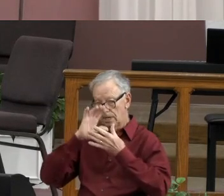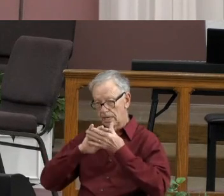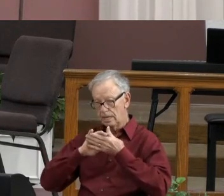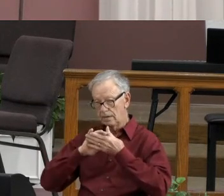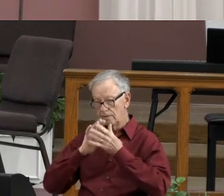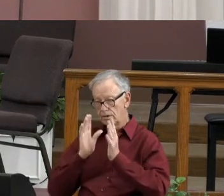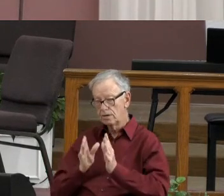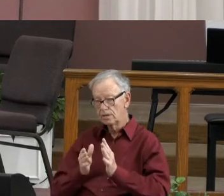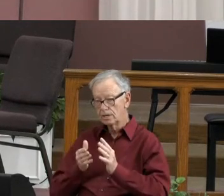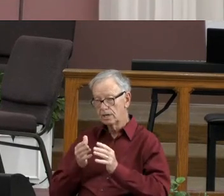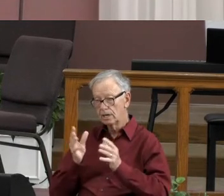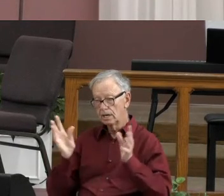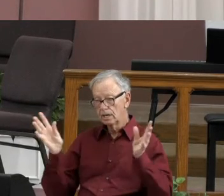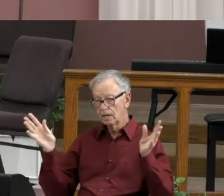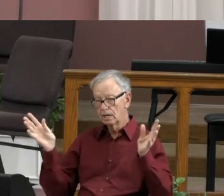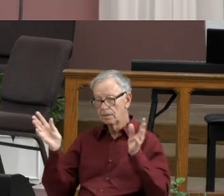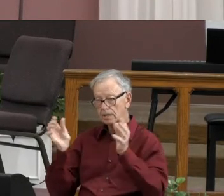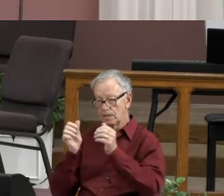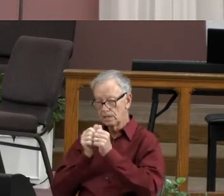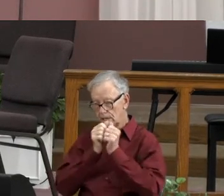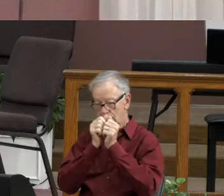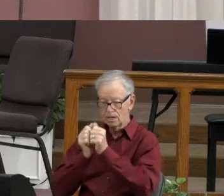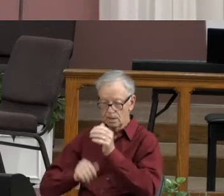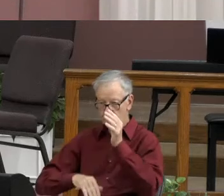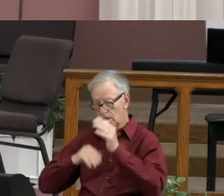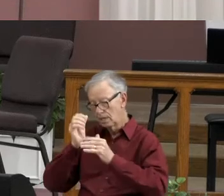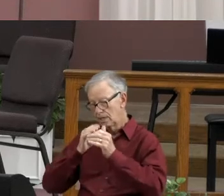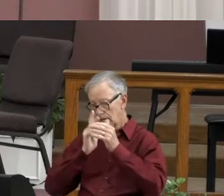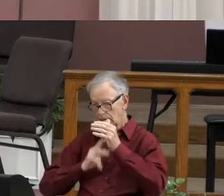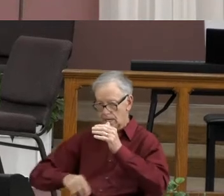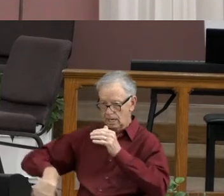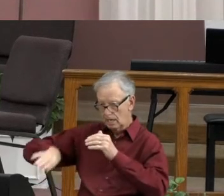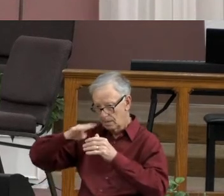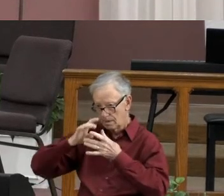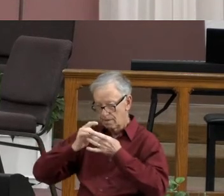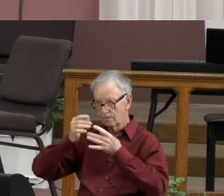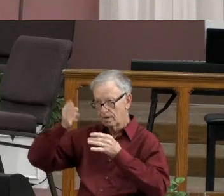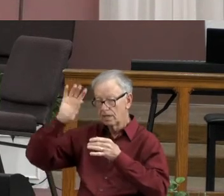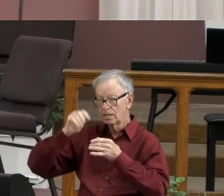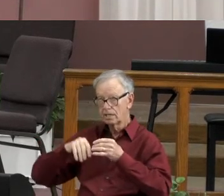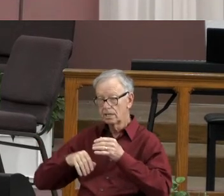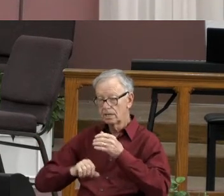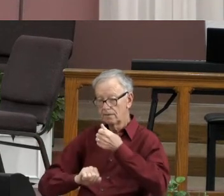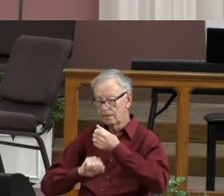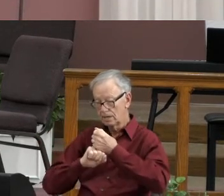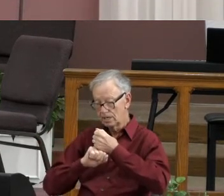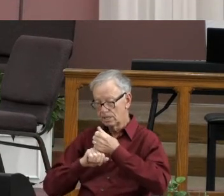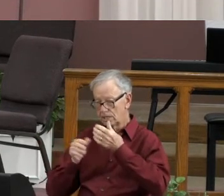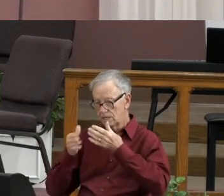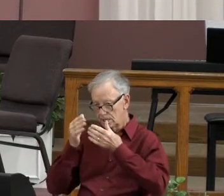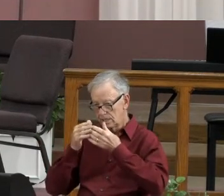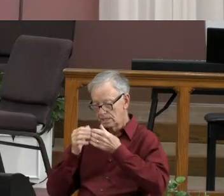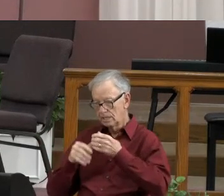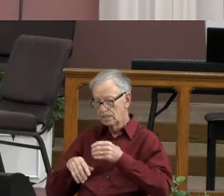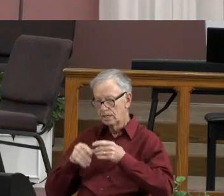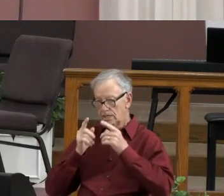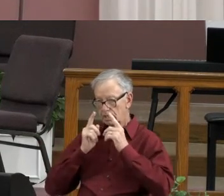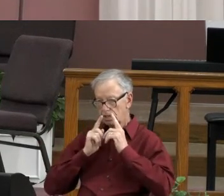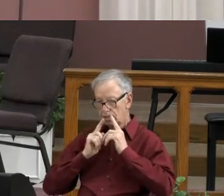together to build the kingdom of God? The foundation is simple. It's a statement.